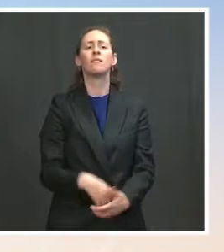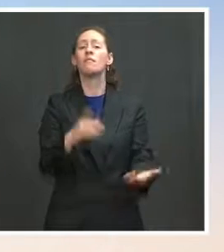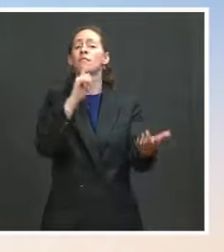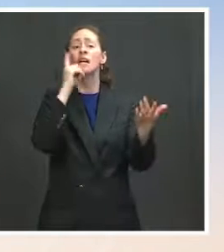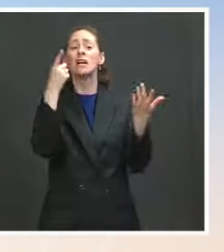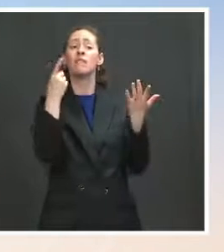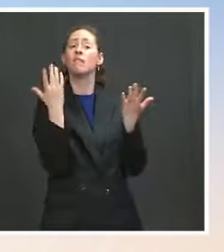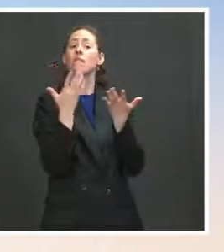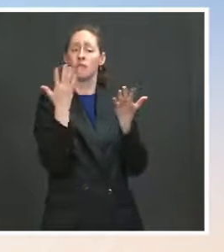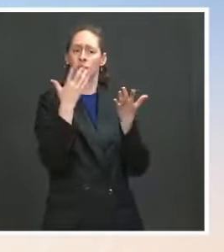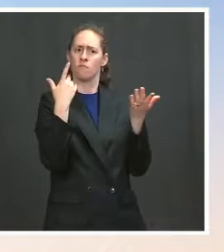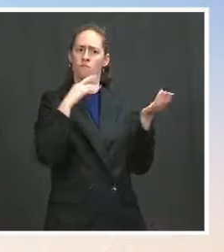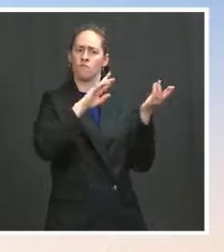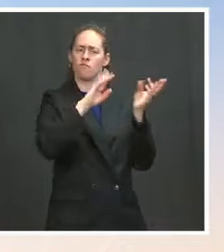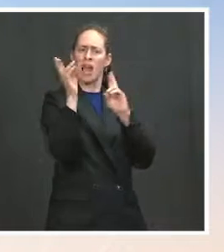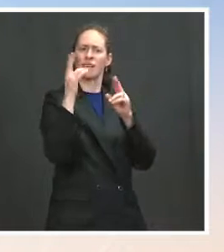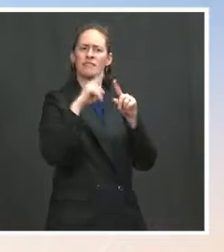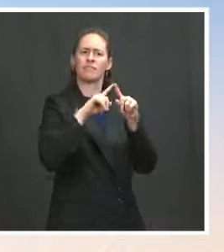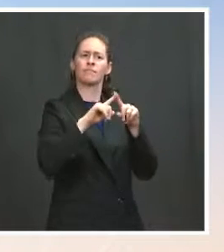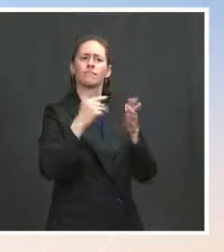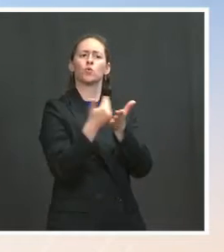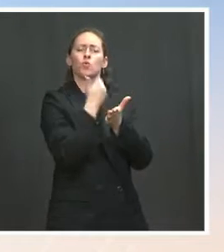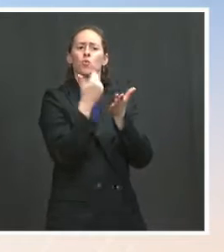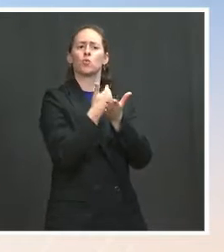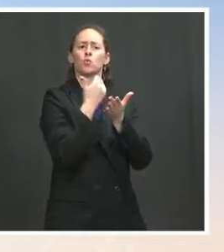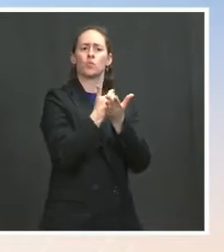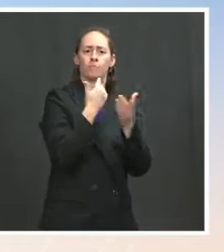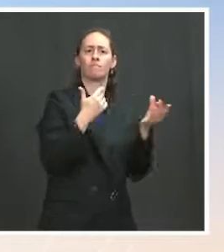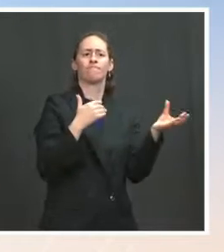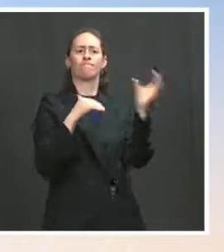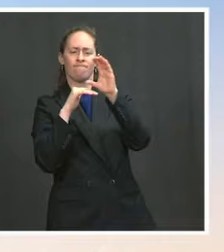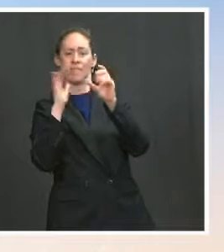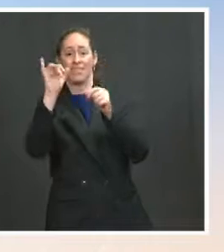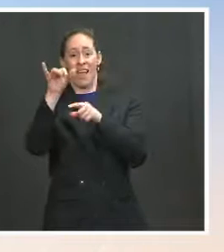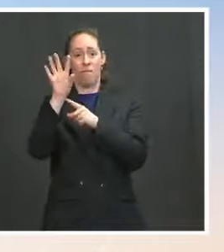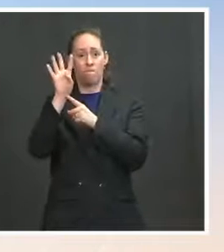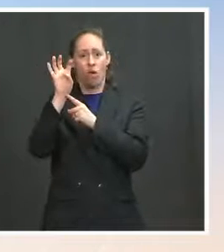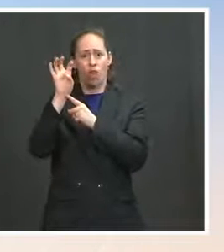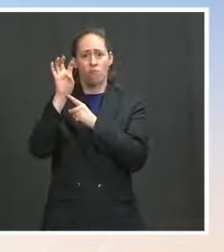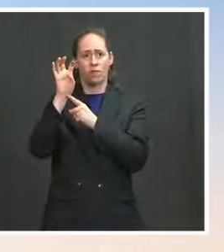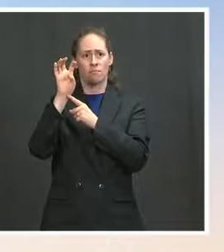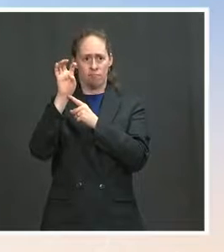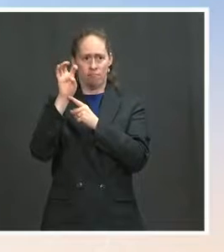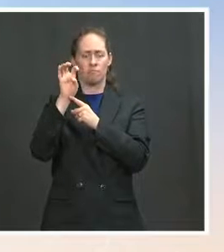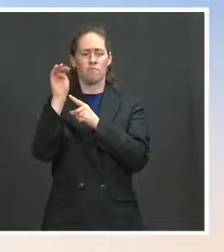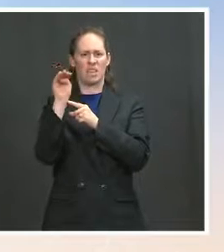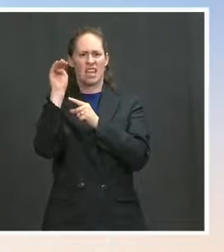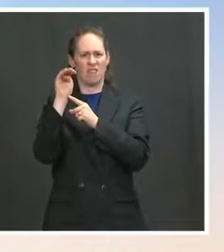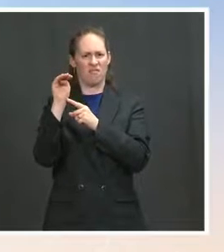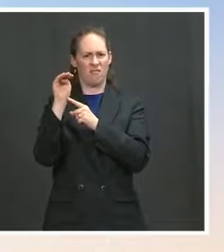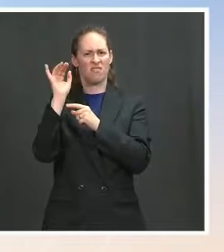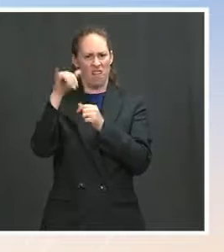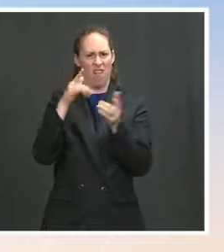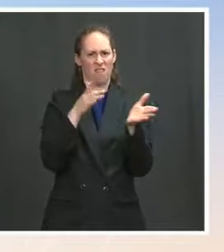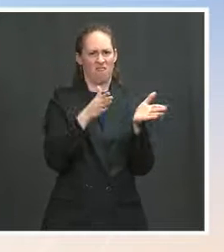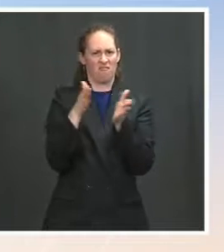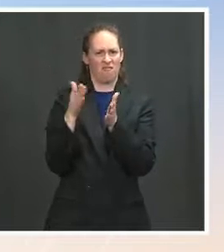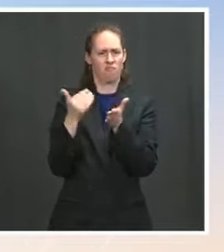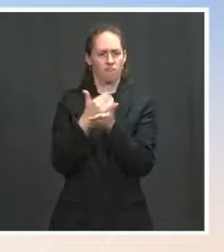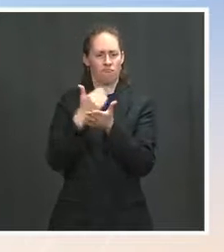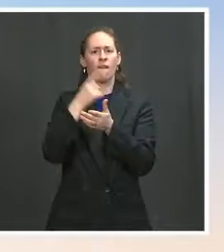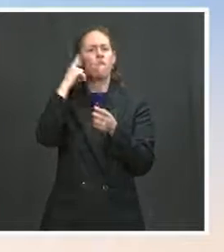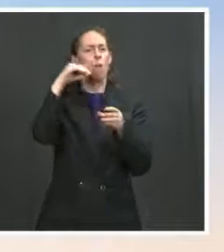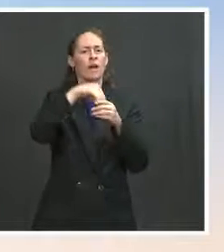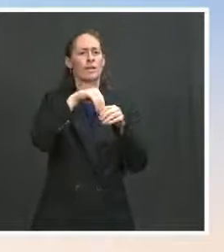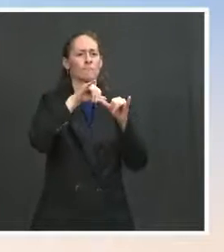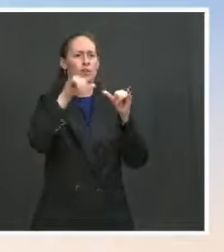$400 billion over 5 years. That amount of money that would be expected to be invested in infrastructure regardless of these talks.